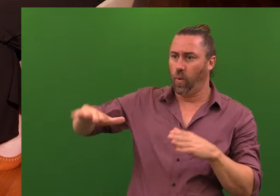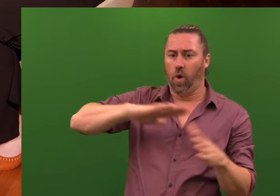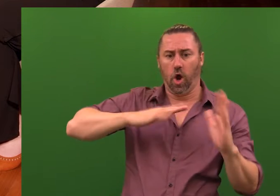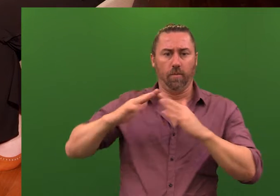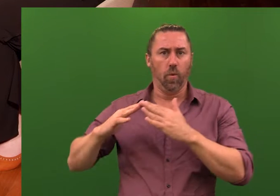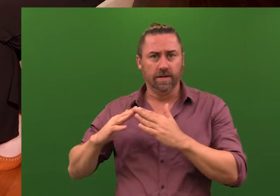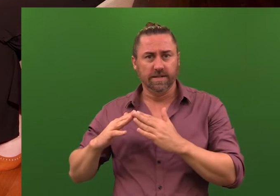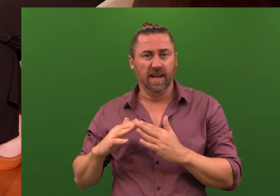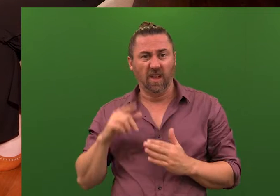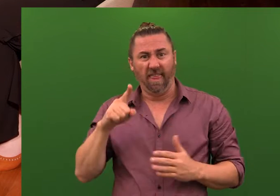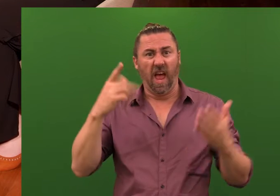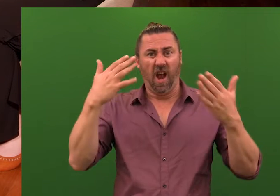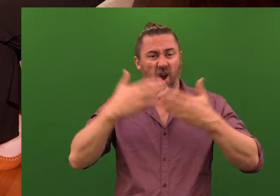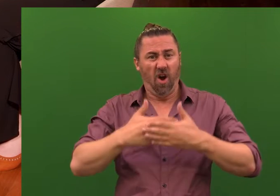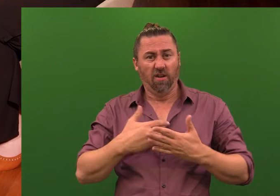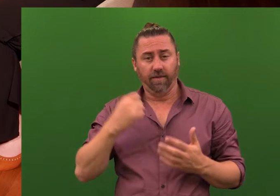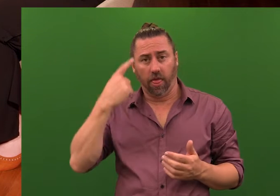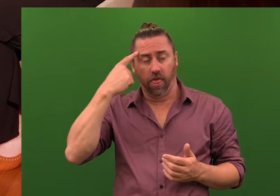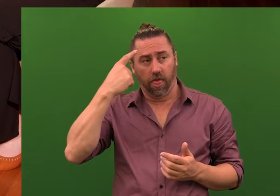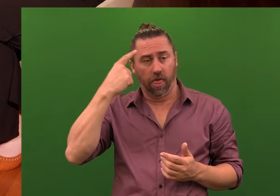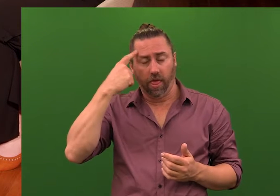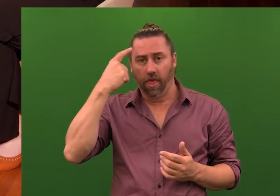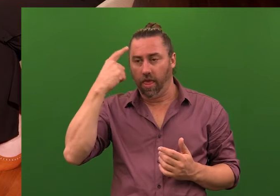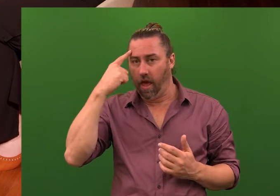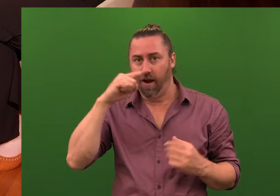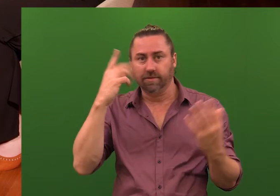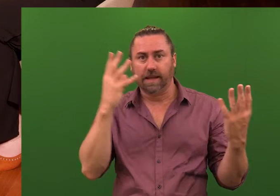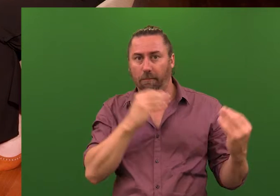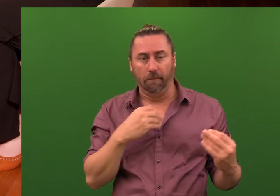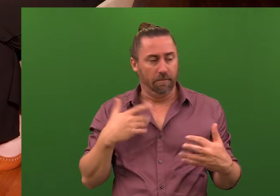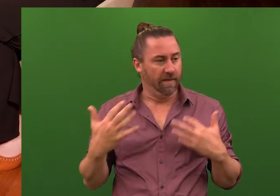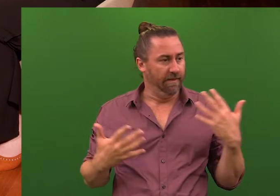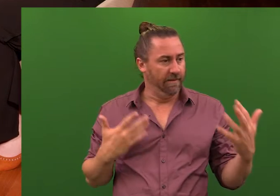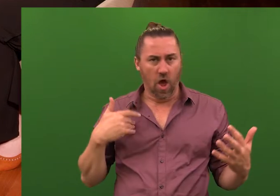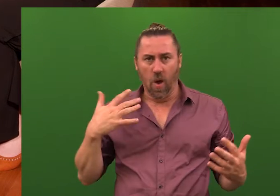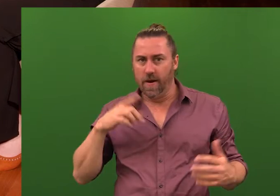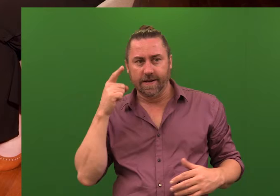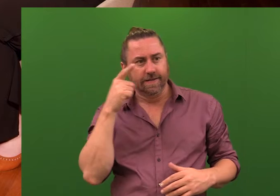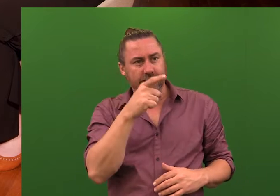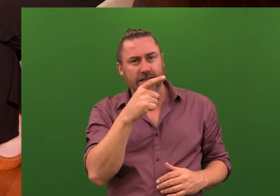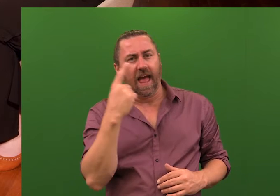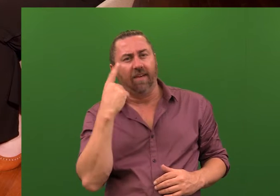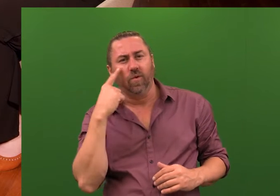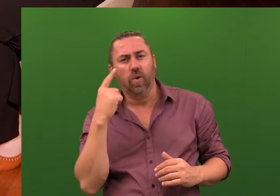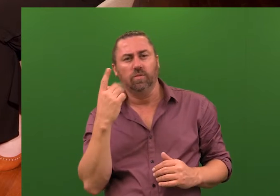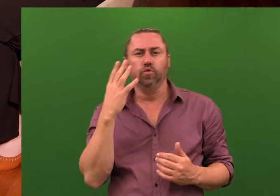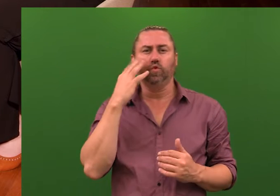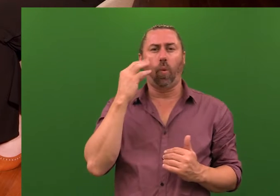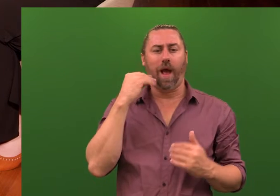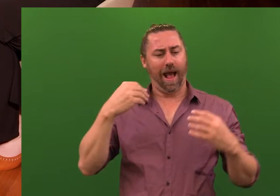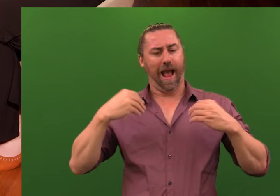the meaning behind that work, or even the inception of it, where that started? Yeah,